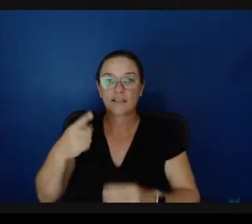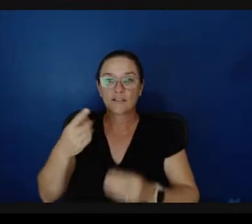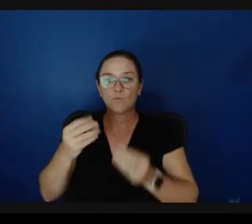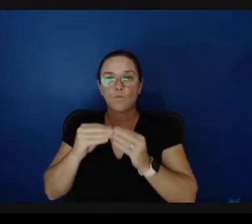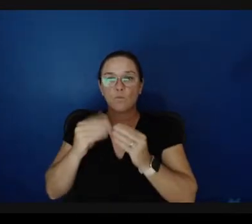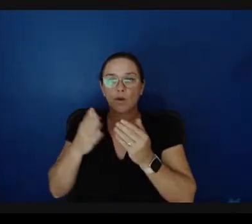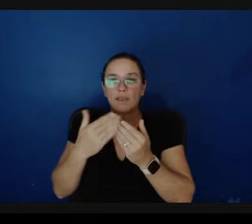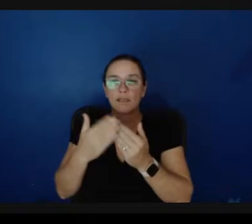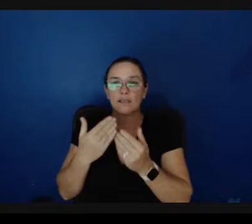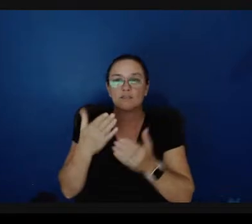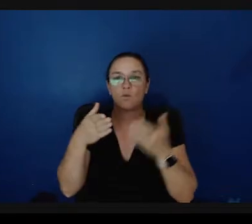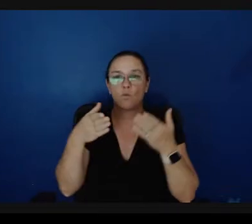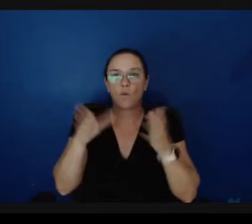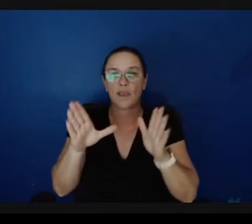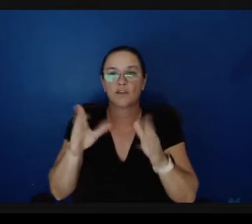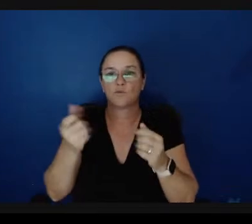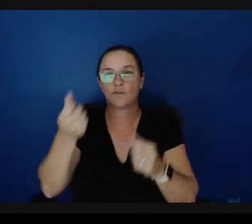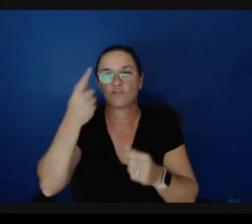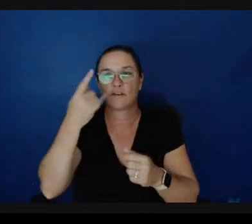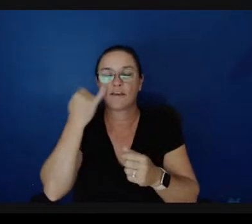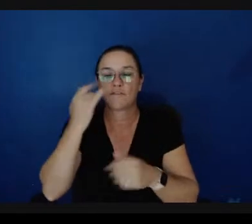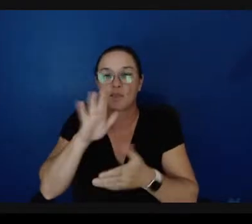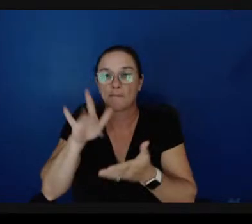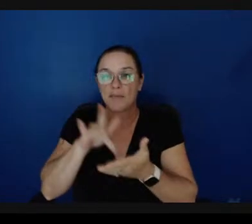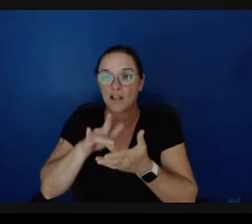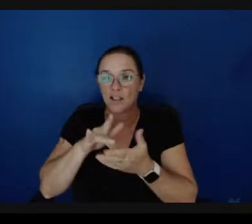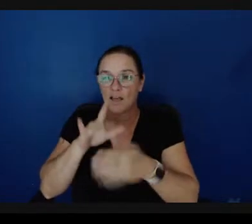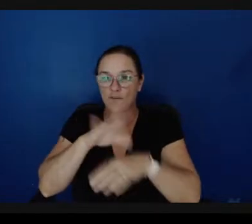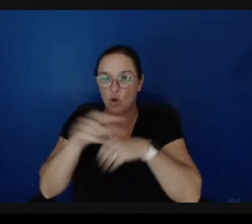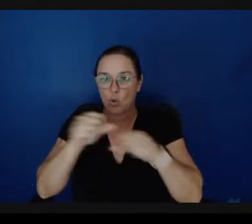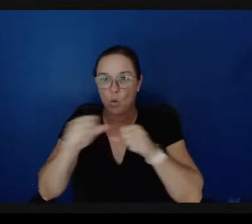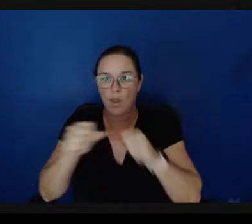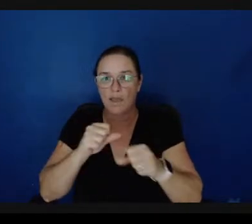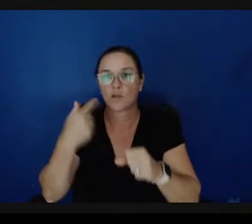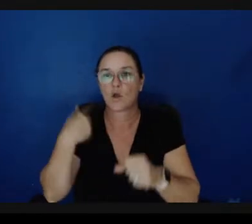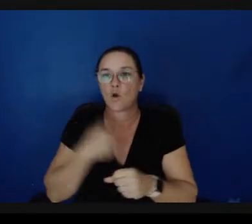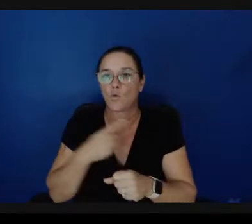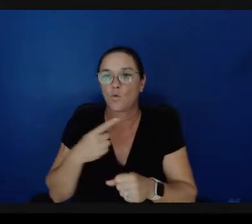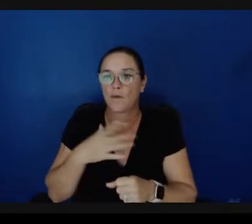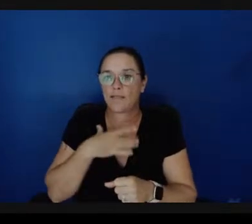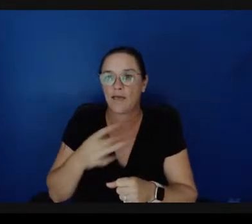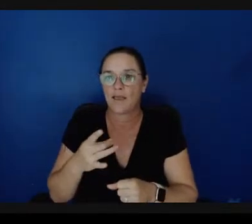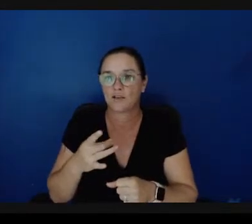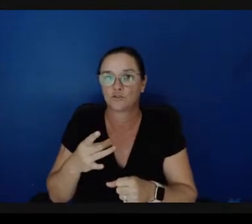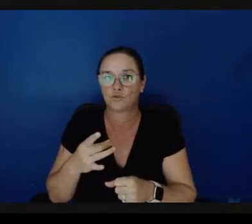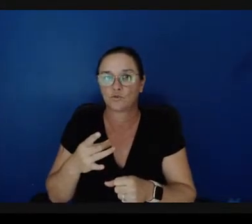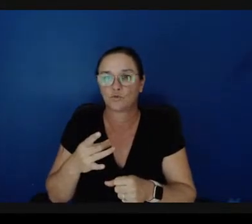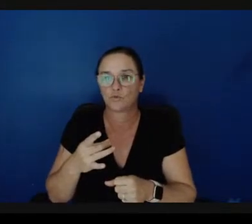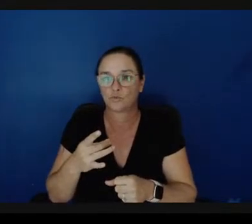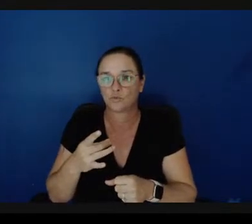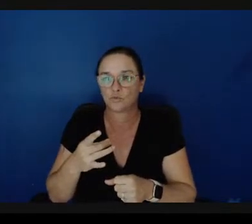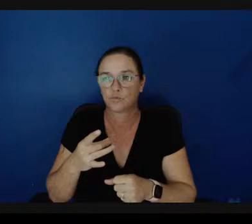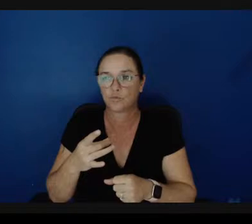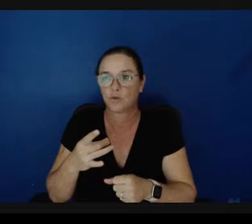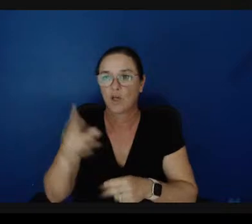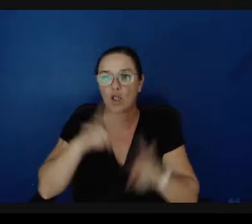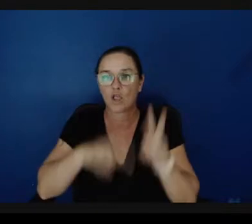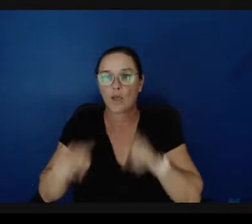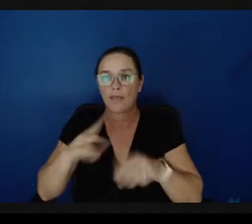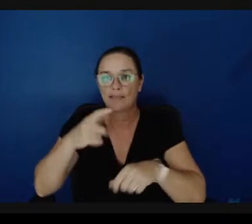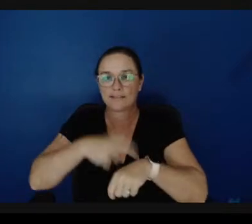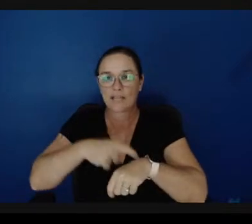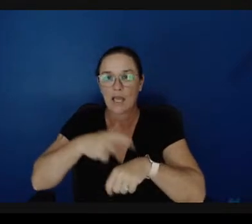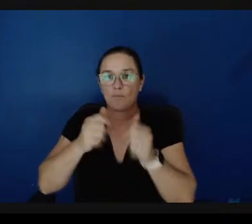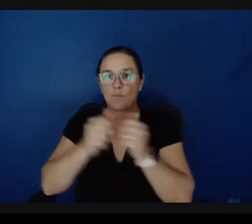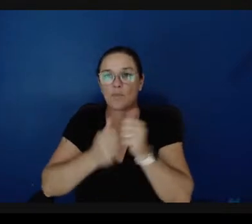them. But if you're in the middle of an earthquake swarm, then we like to color them by time, right? With the